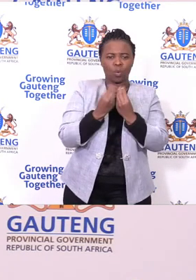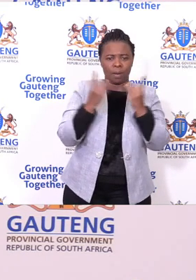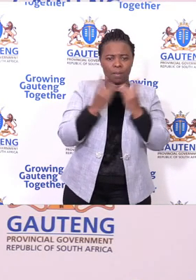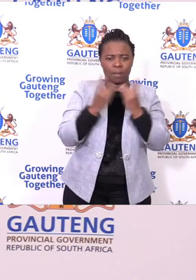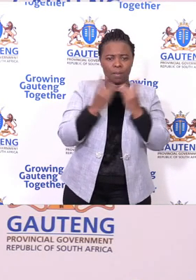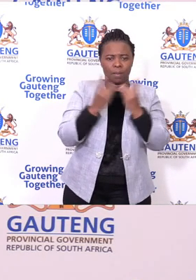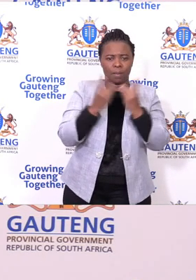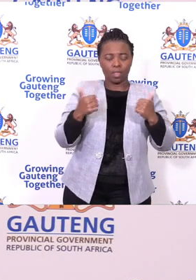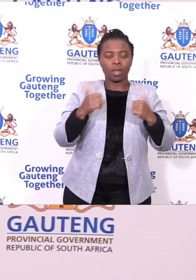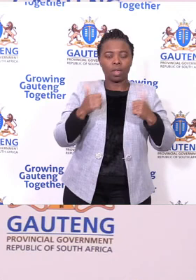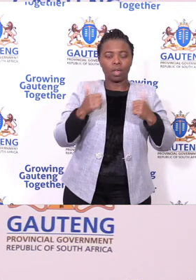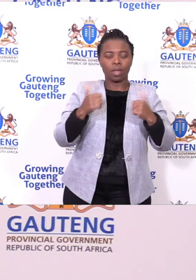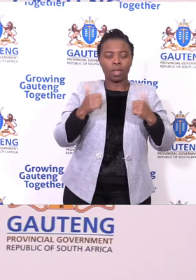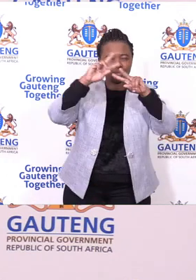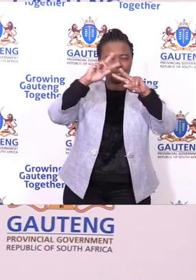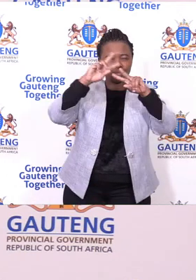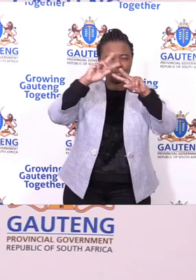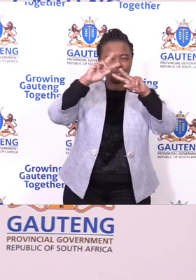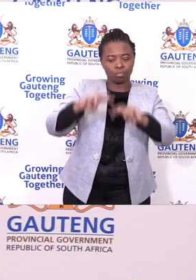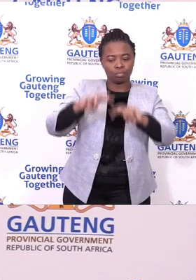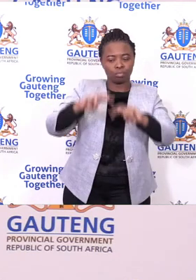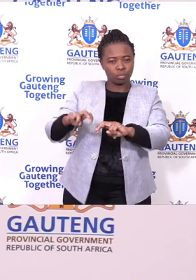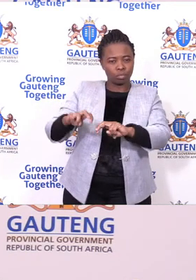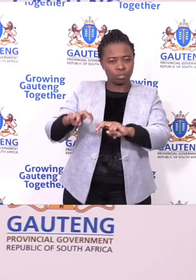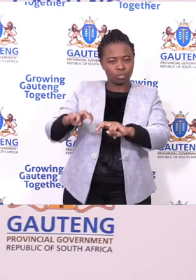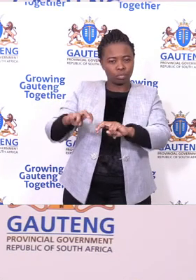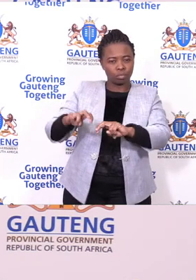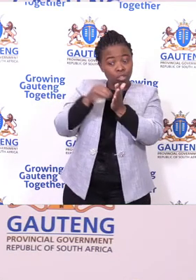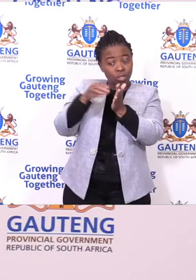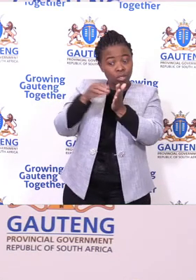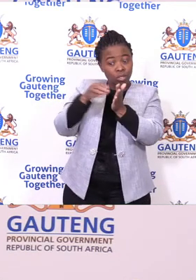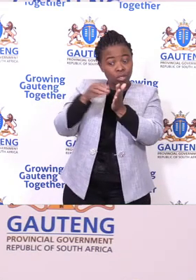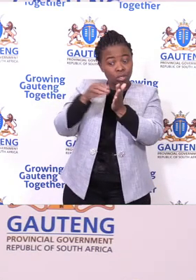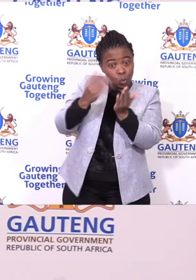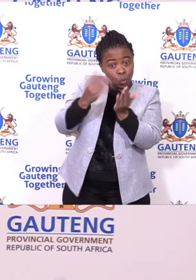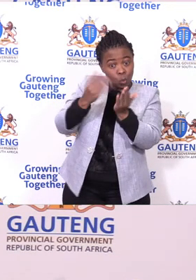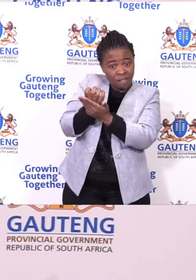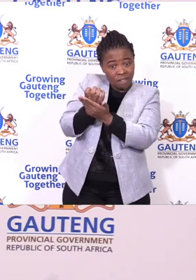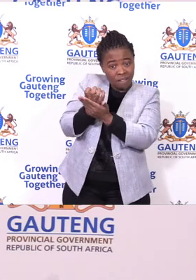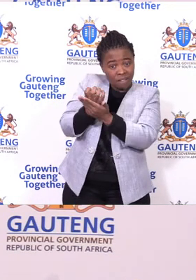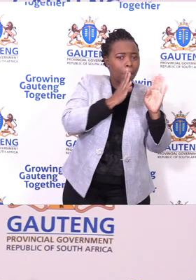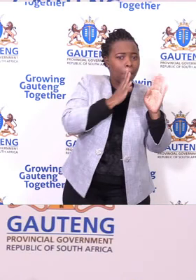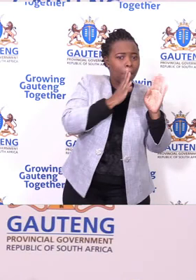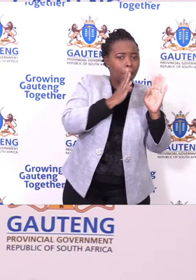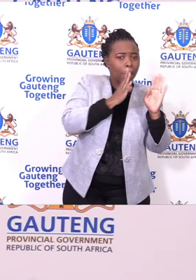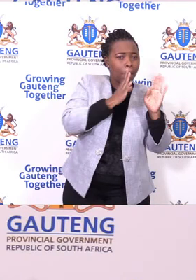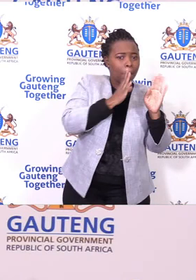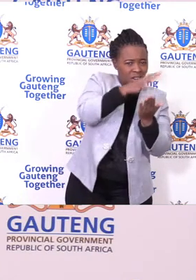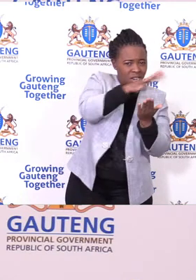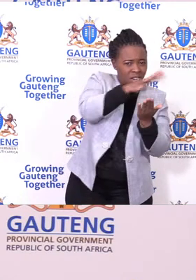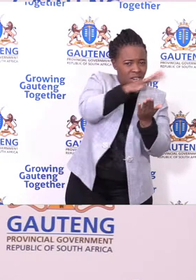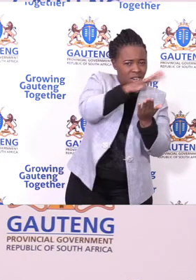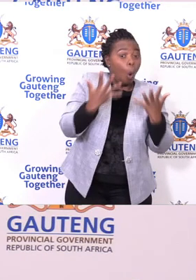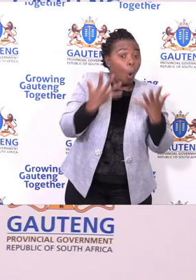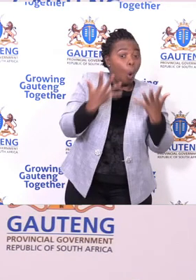into research whether those were learners within our schooling environment or within the private schooling environment, or if indeed